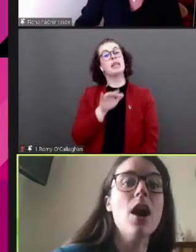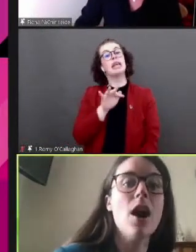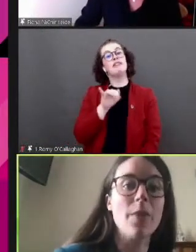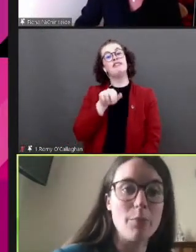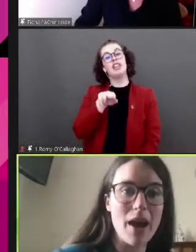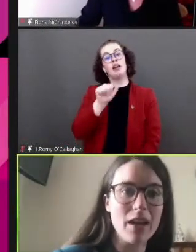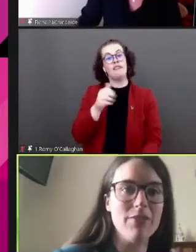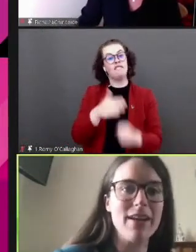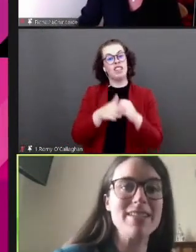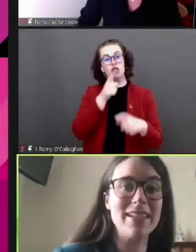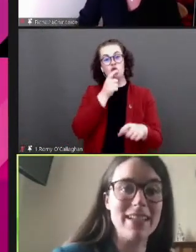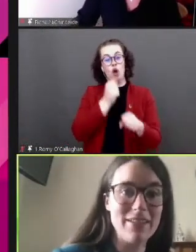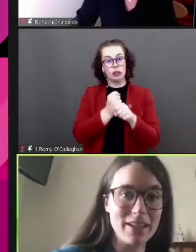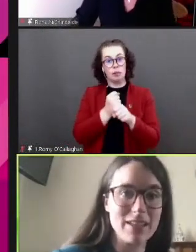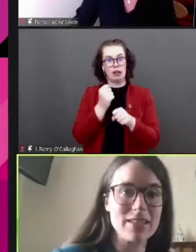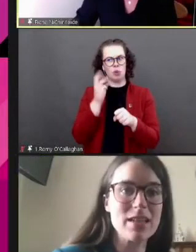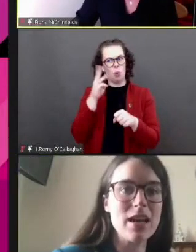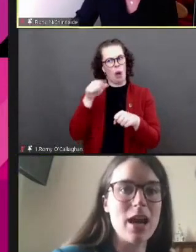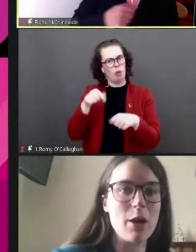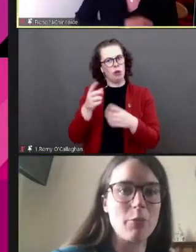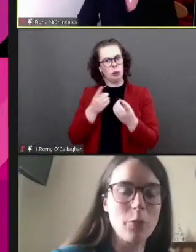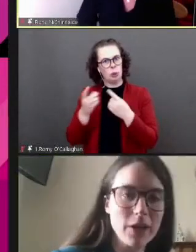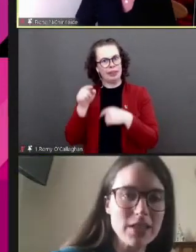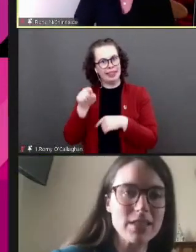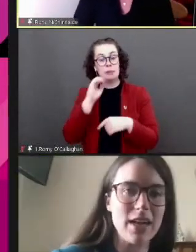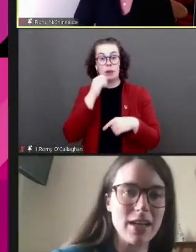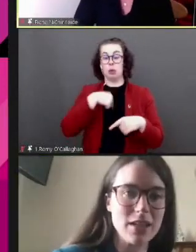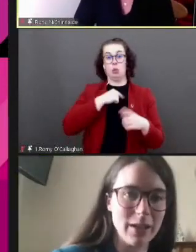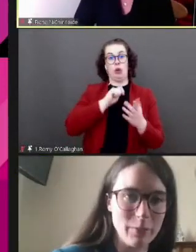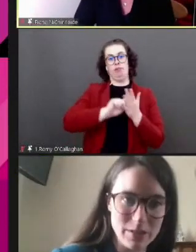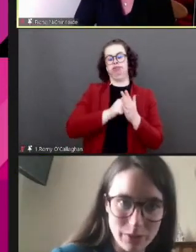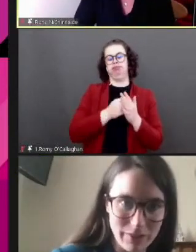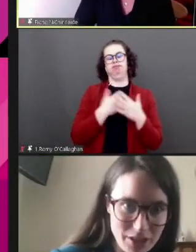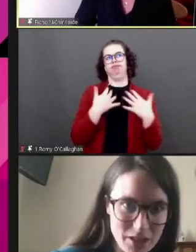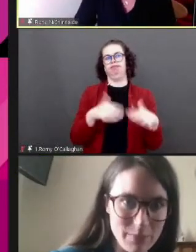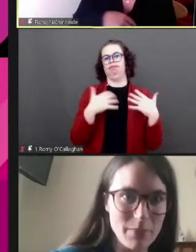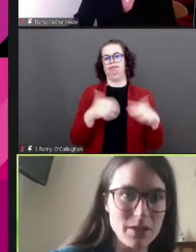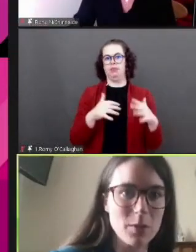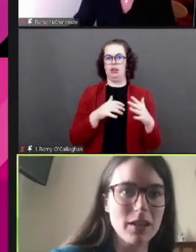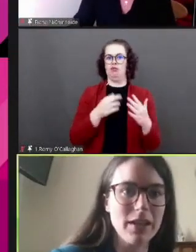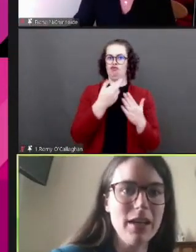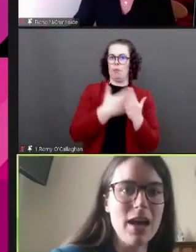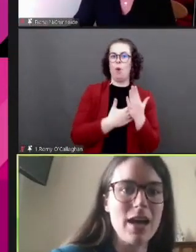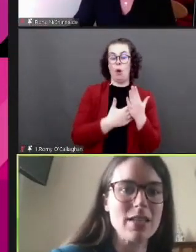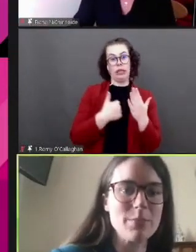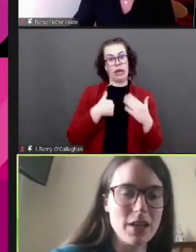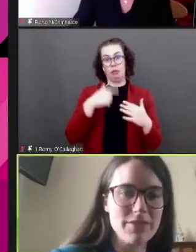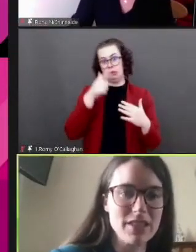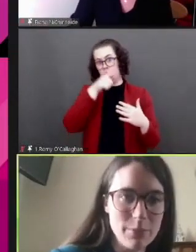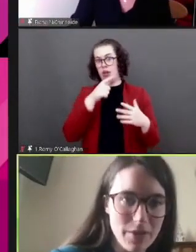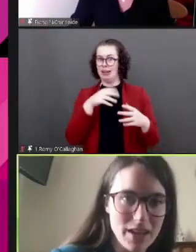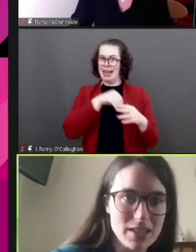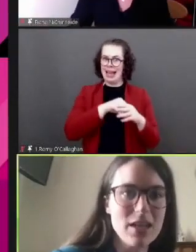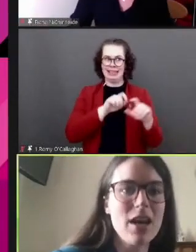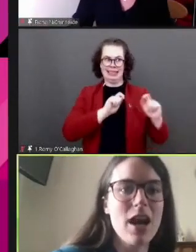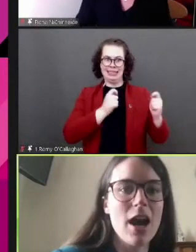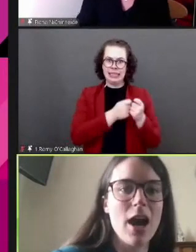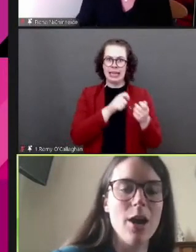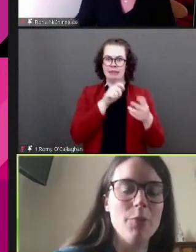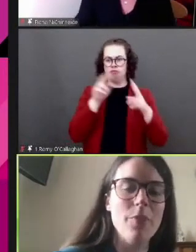is on the back of a significant report that I was privileged to be able to work as part of a team on